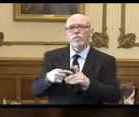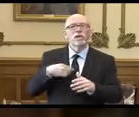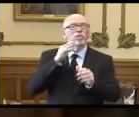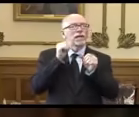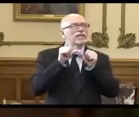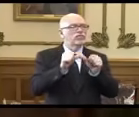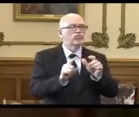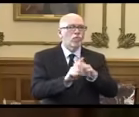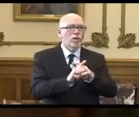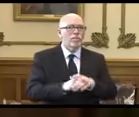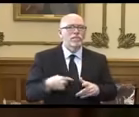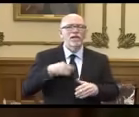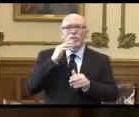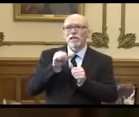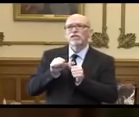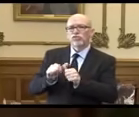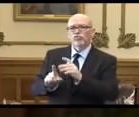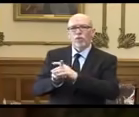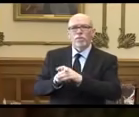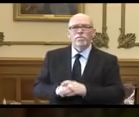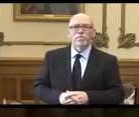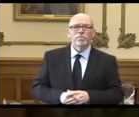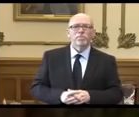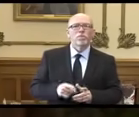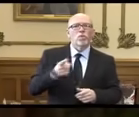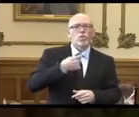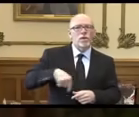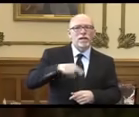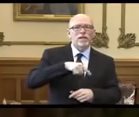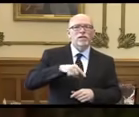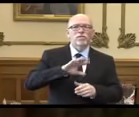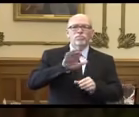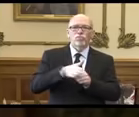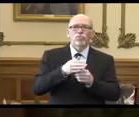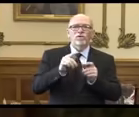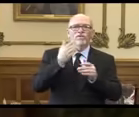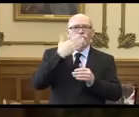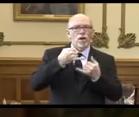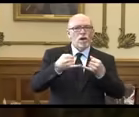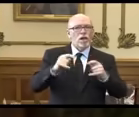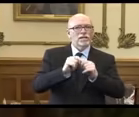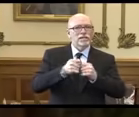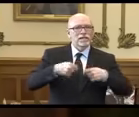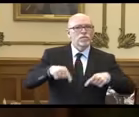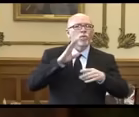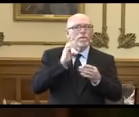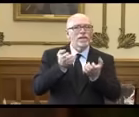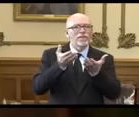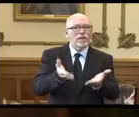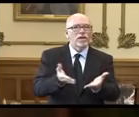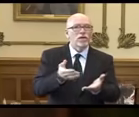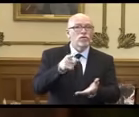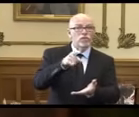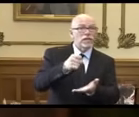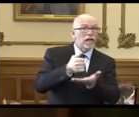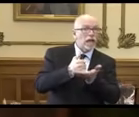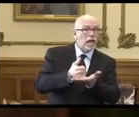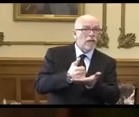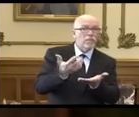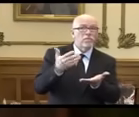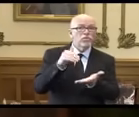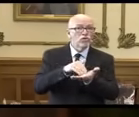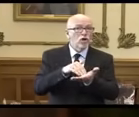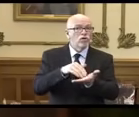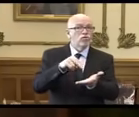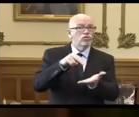continue to show up. I will continue to show up. We, the entire frontline team, will be there. If you need help, the doctors,